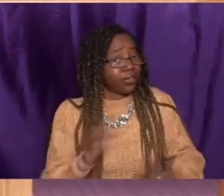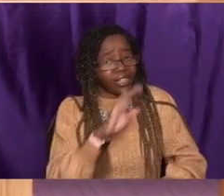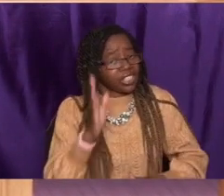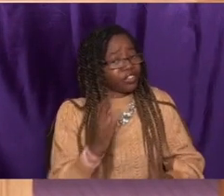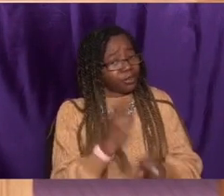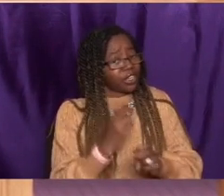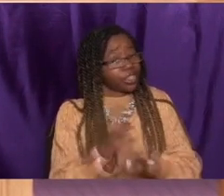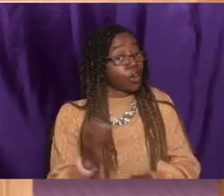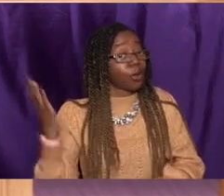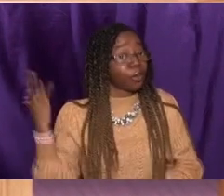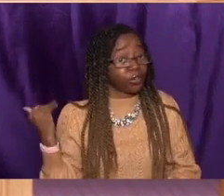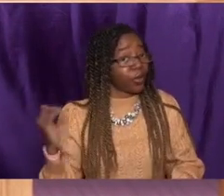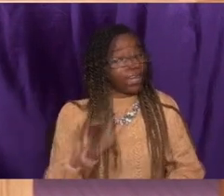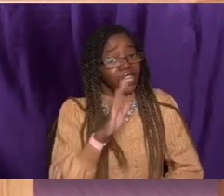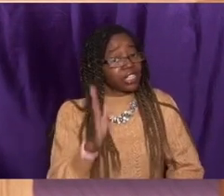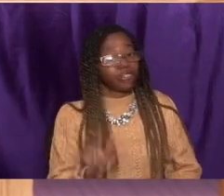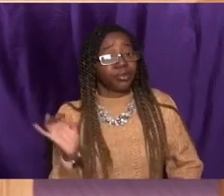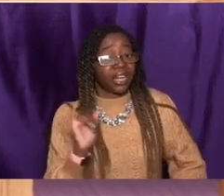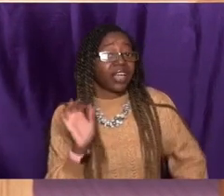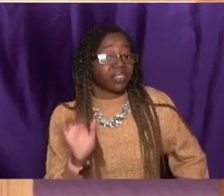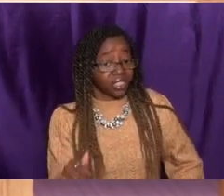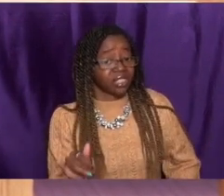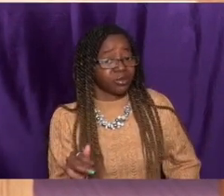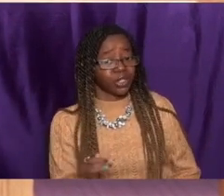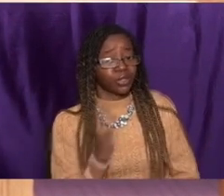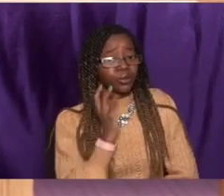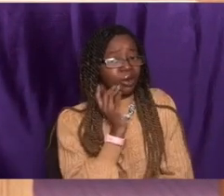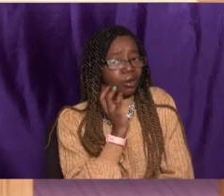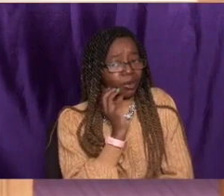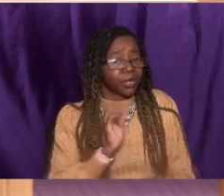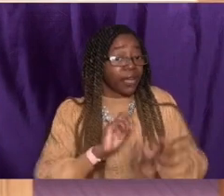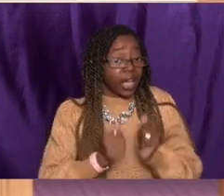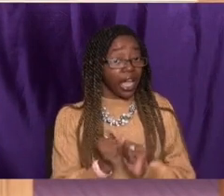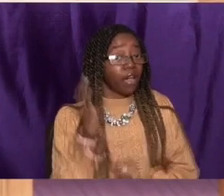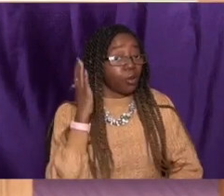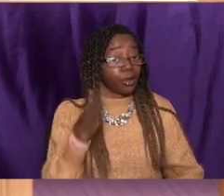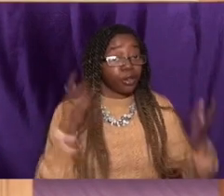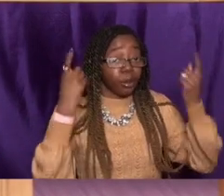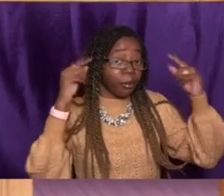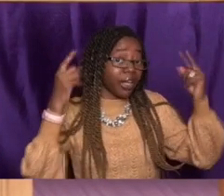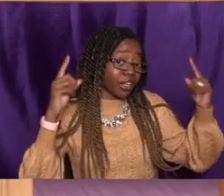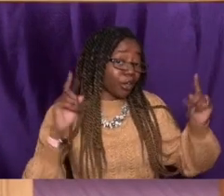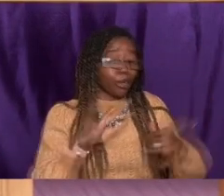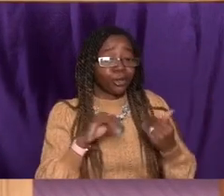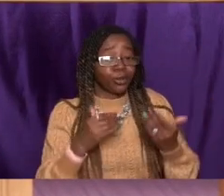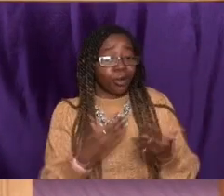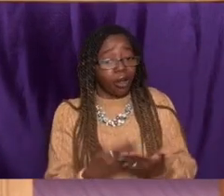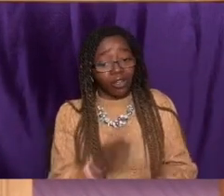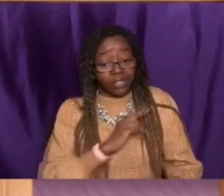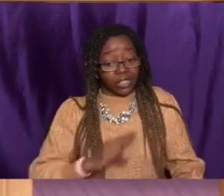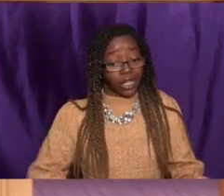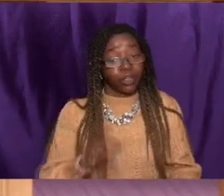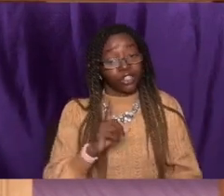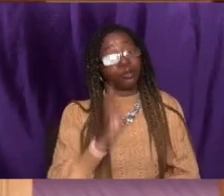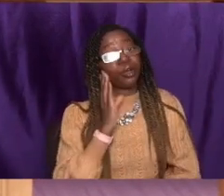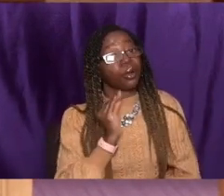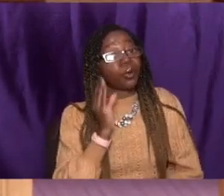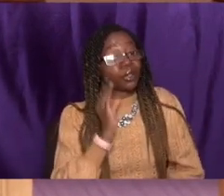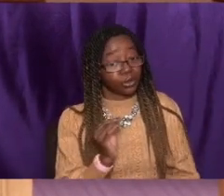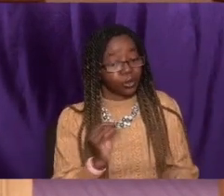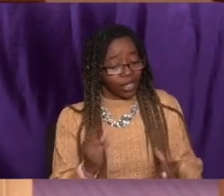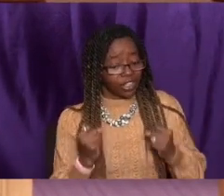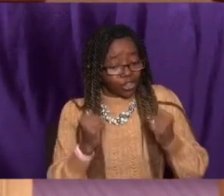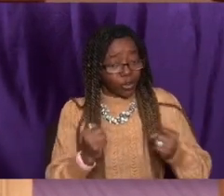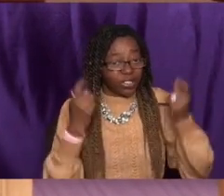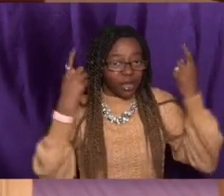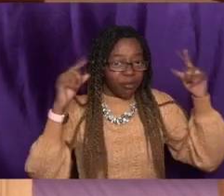tough before. It's never been like this. You're wondering, how are you going to make it through all this hell you've been catching? You're wondering if you have the strength to